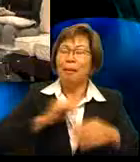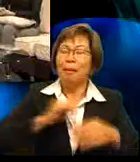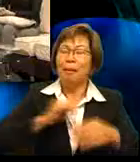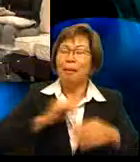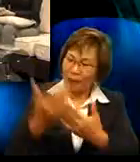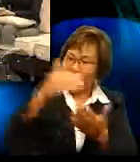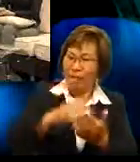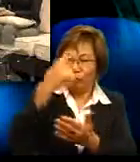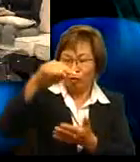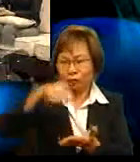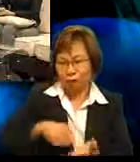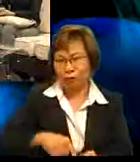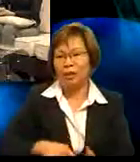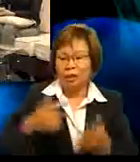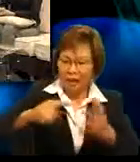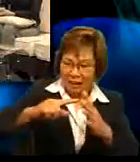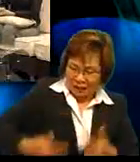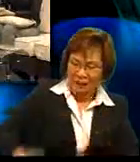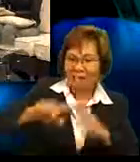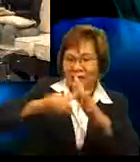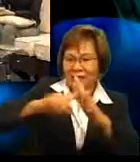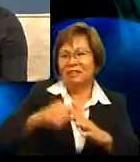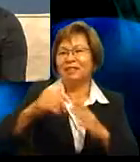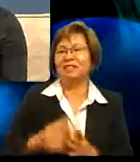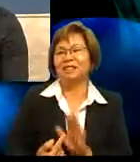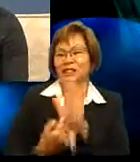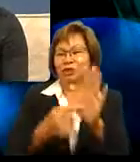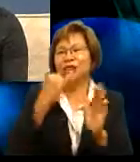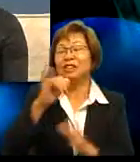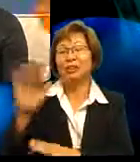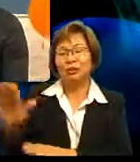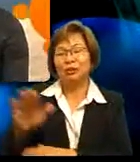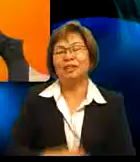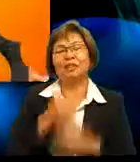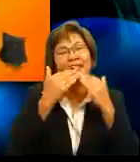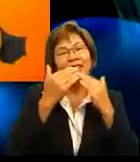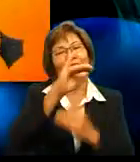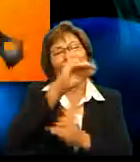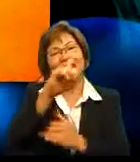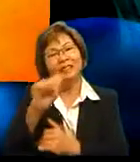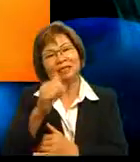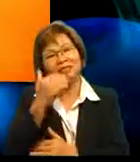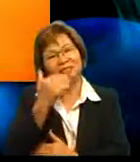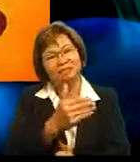Okay, let's get started. The show is yours. Thank you, Ida.